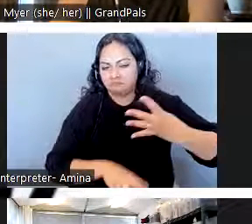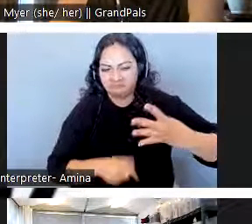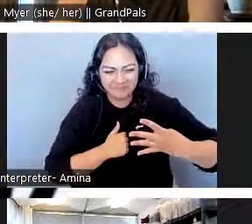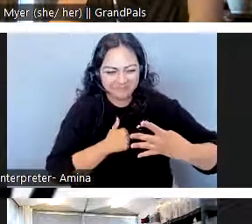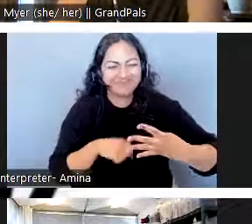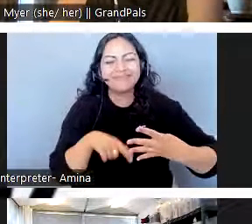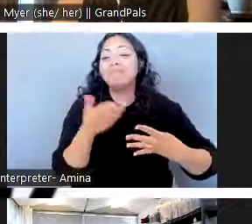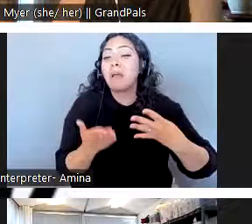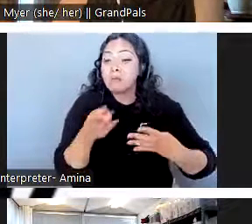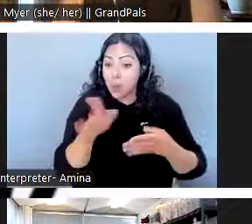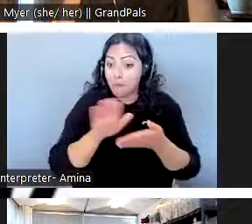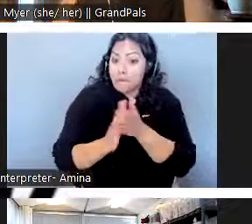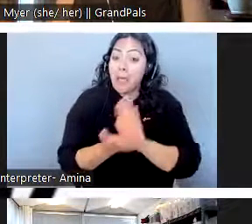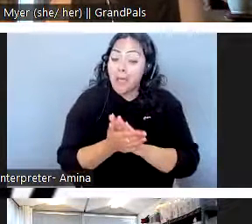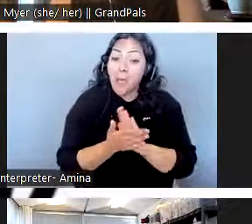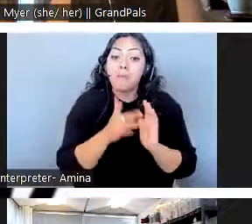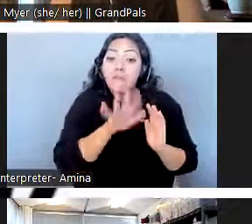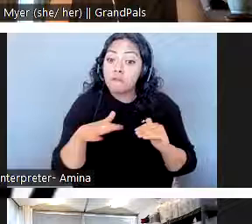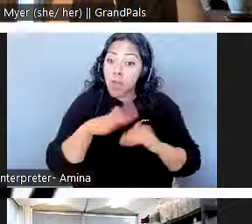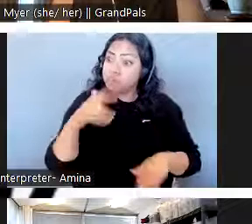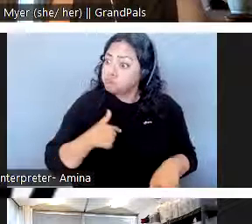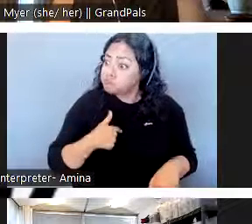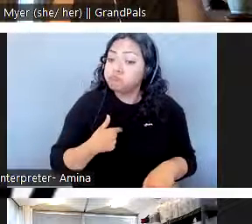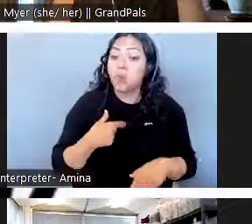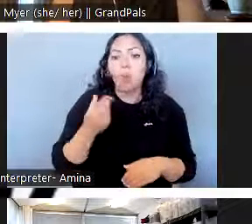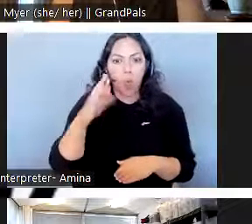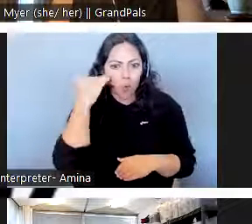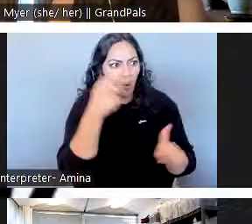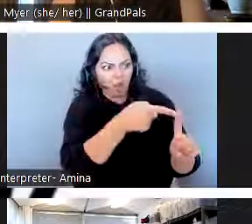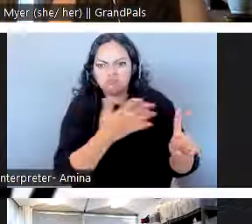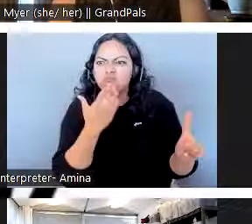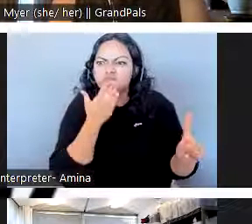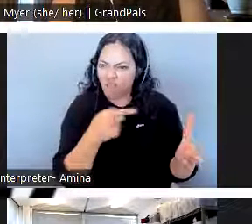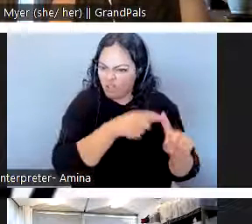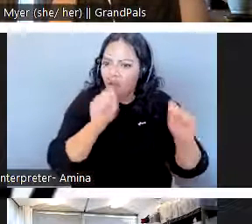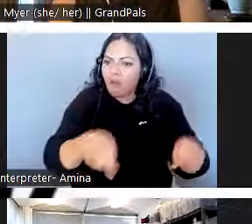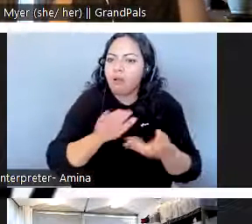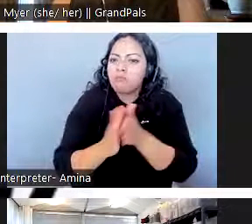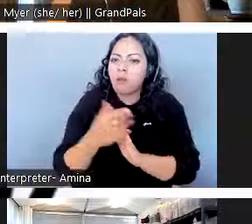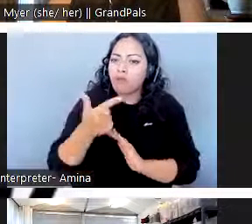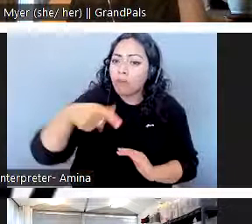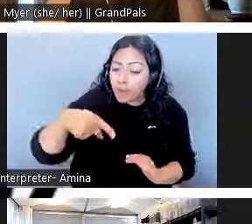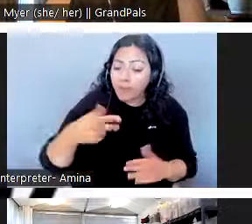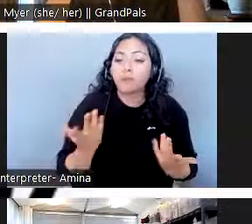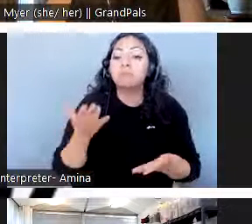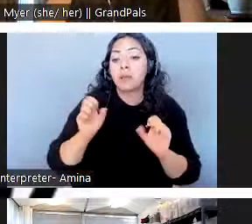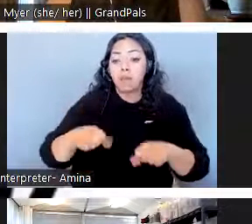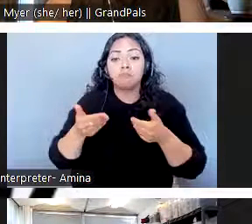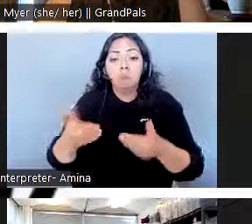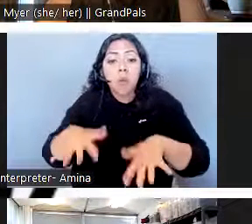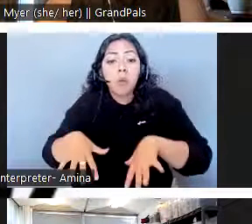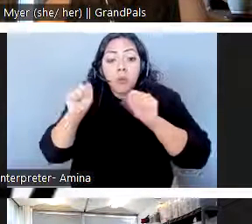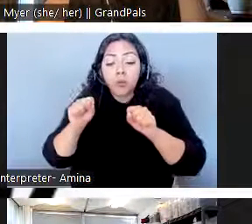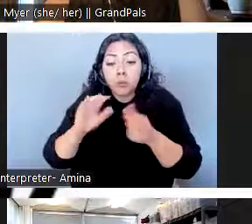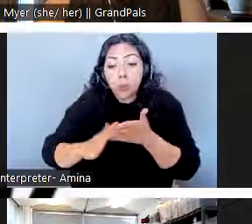become a GrandPal, so you're welcome to share the program with them, host it in your community, or maybe you know a school who's interested in getting